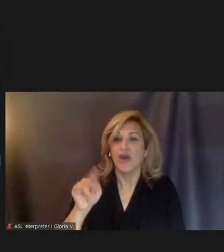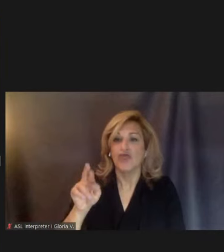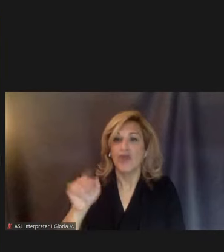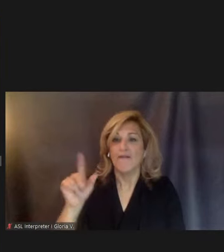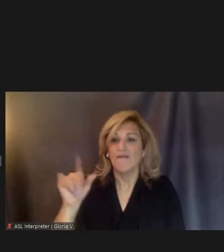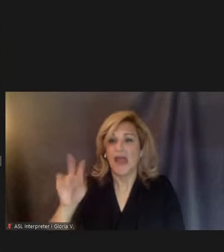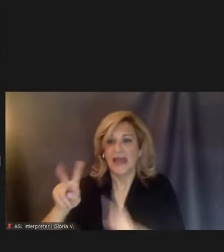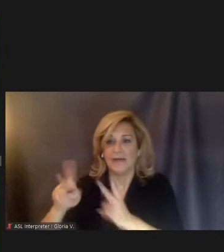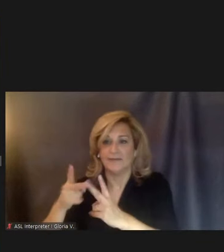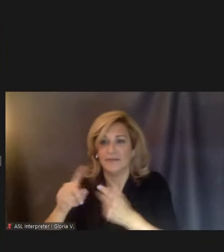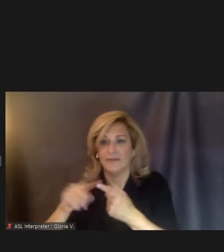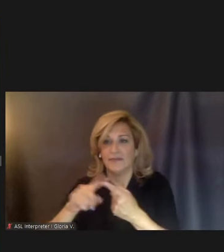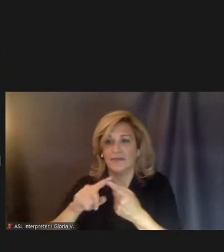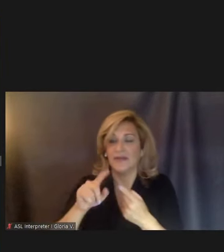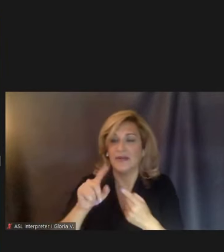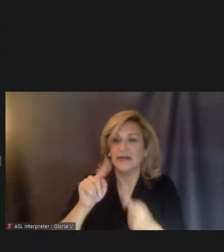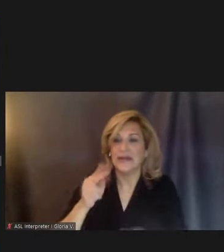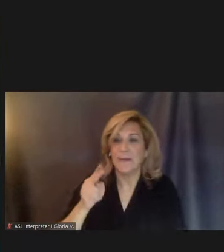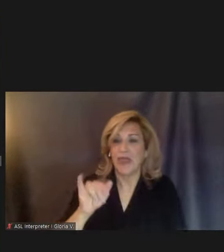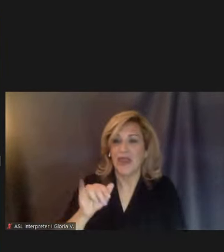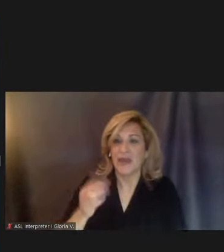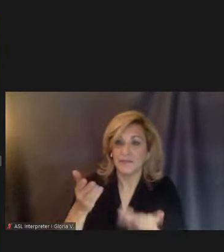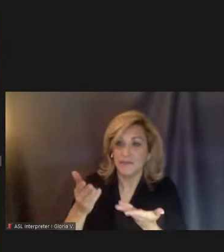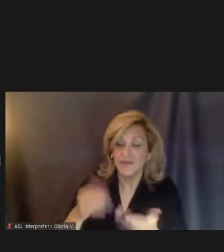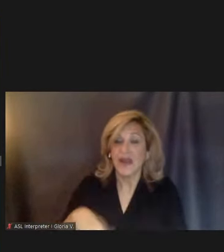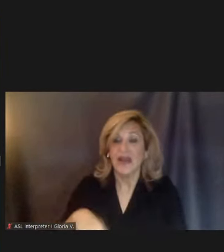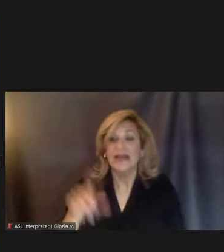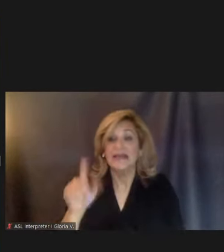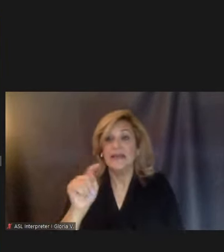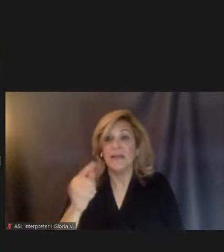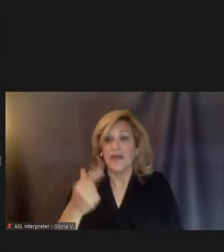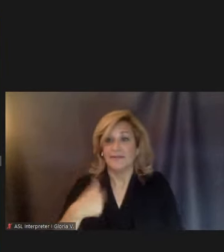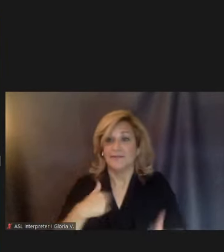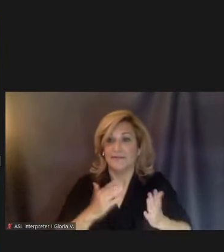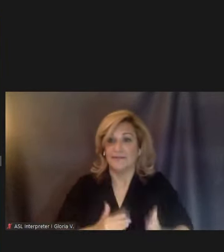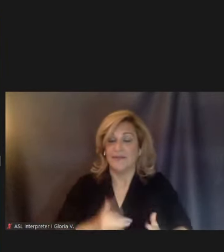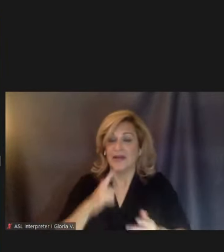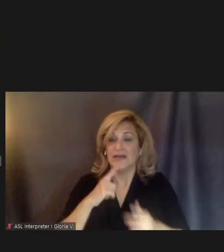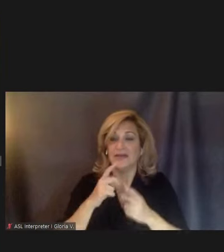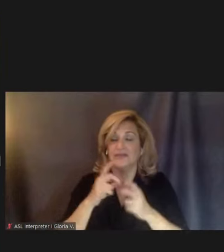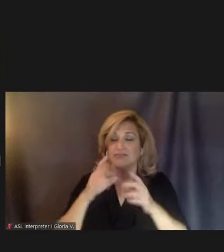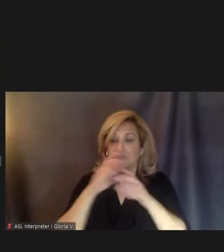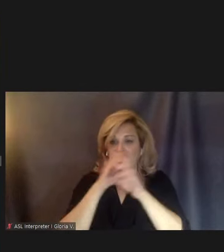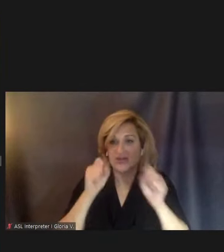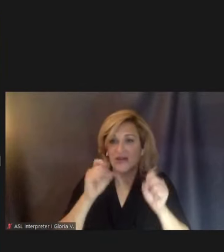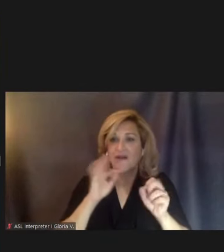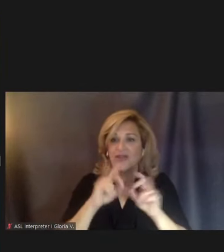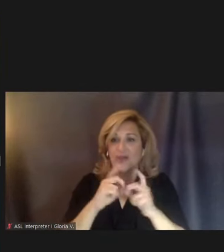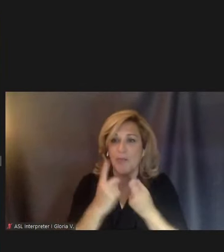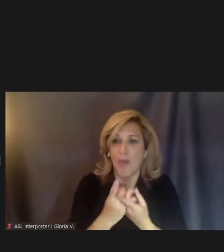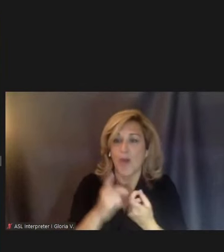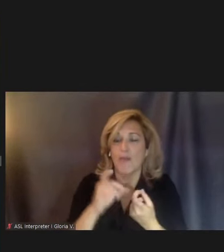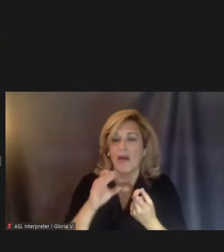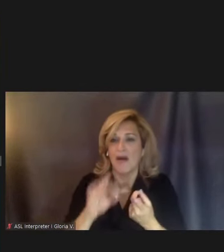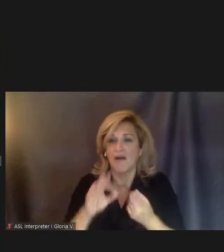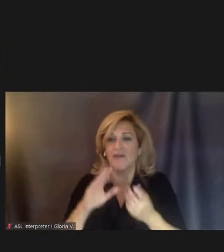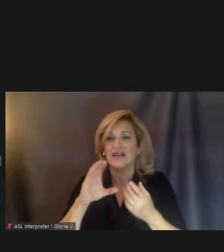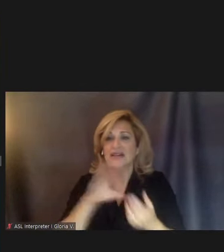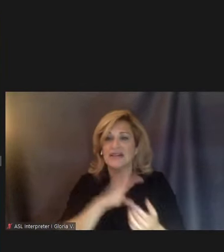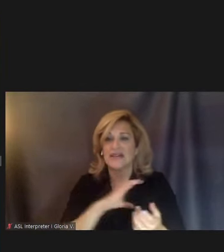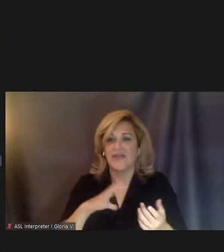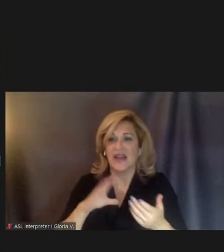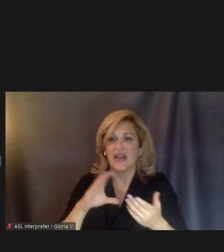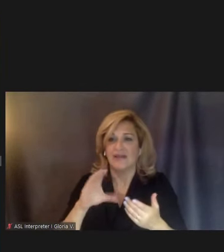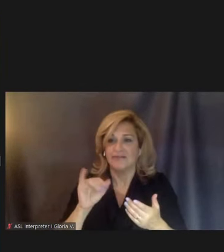Timothy? My name is Timothy Gillis, president of the Park Slope Civic Council, which was formed in 1896 and is one of the oldest